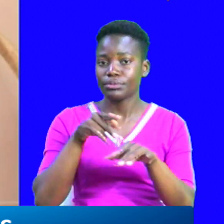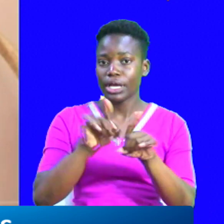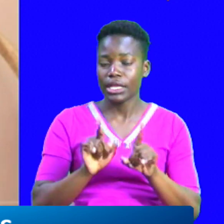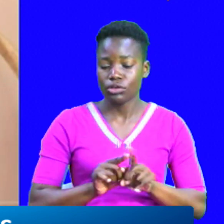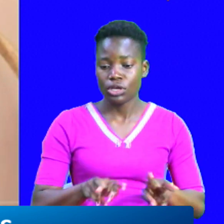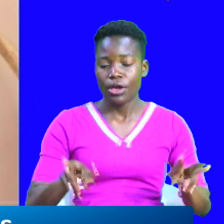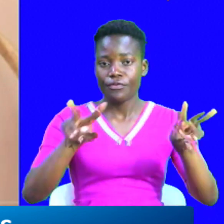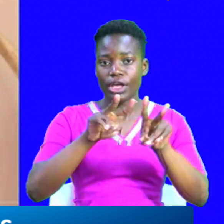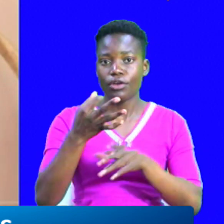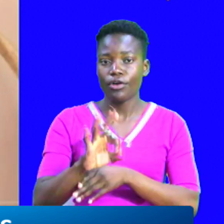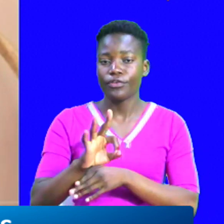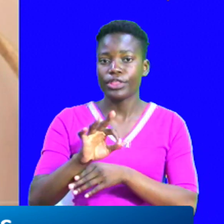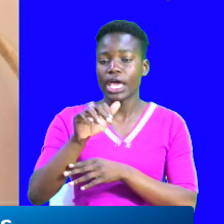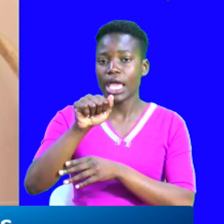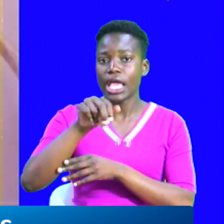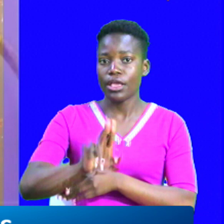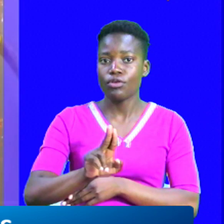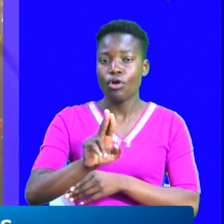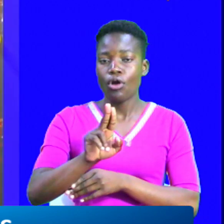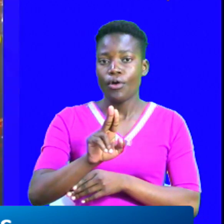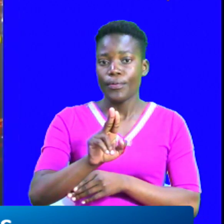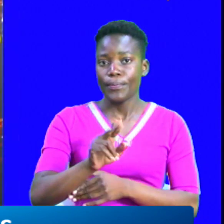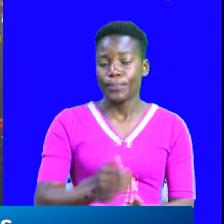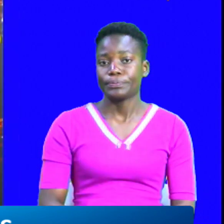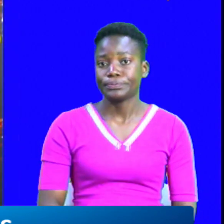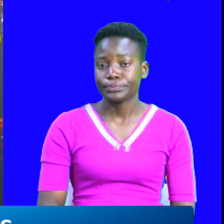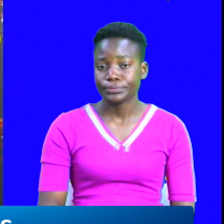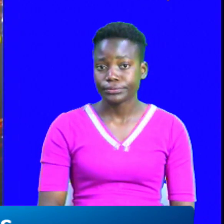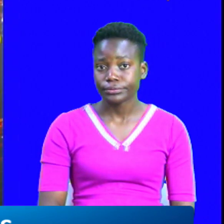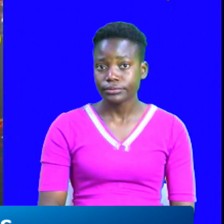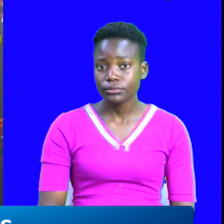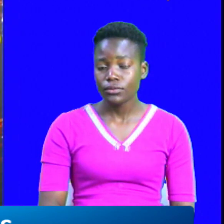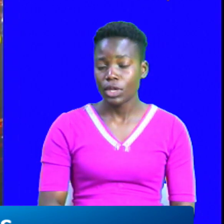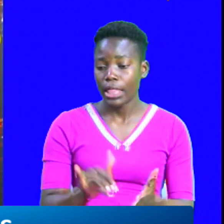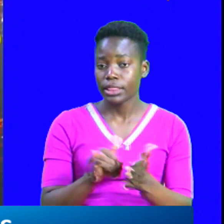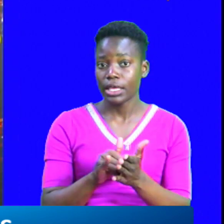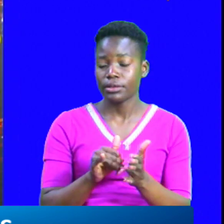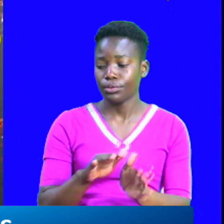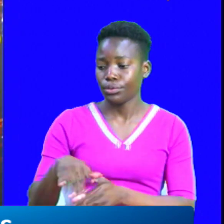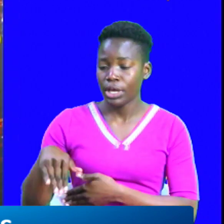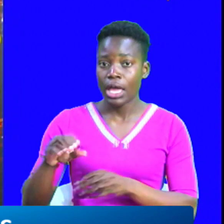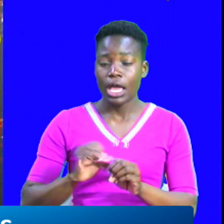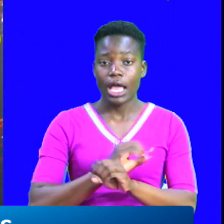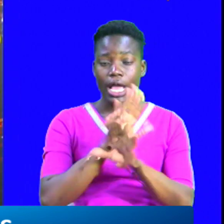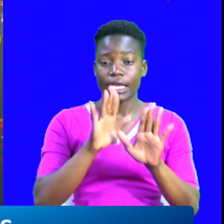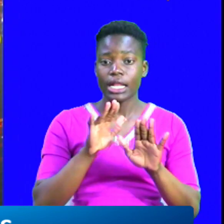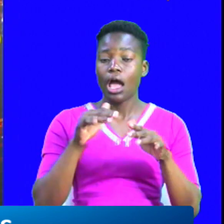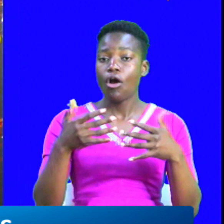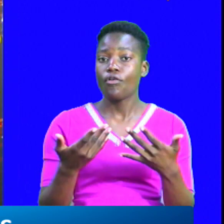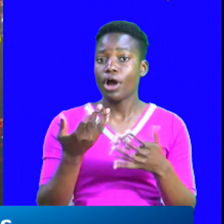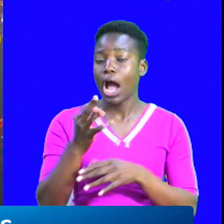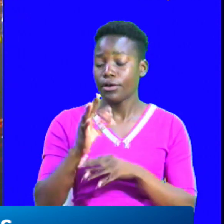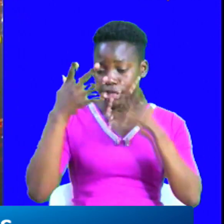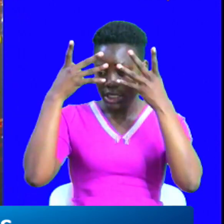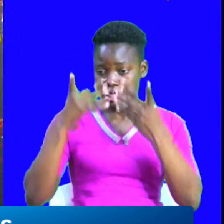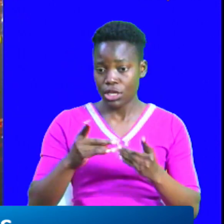values of the AU's Constitutive Act. Is a clear roadmap of how this decision